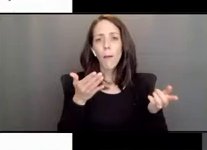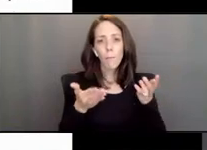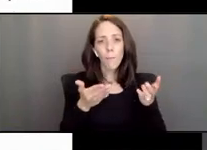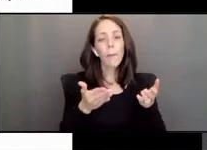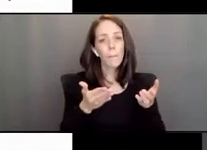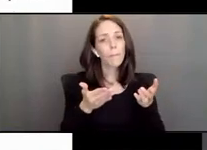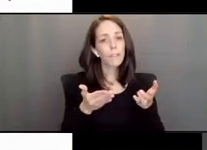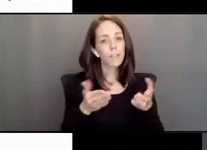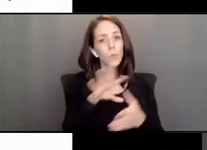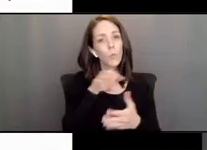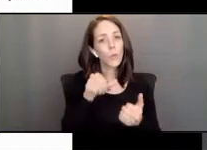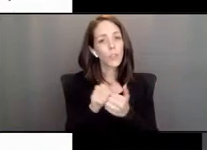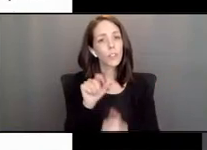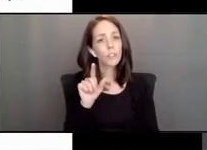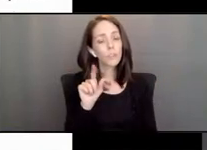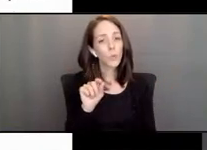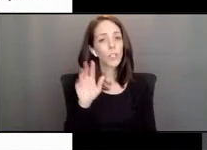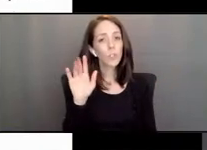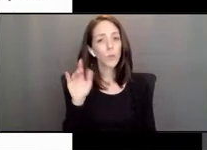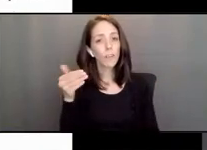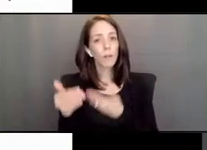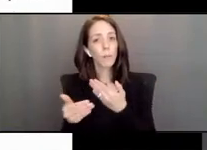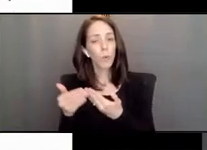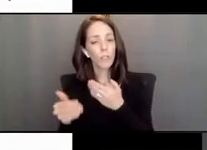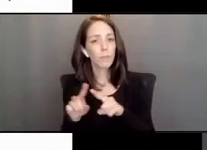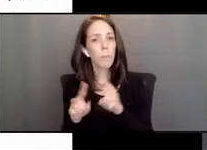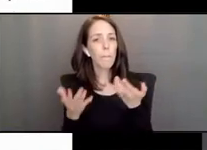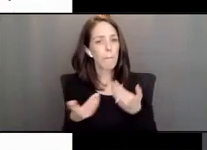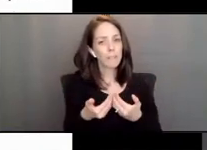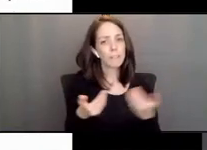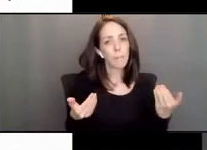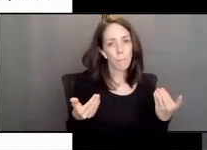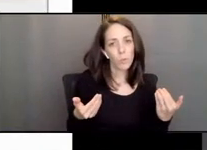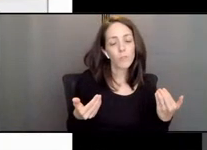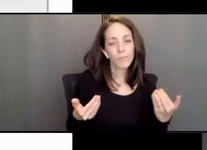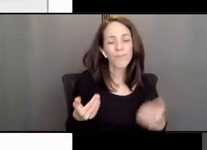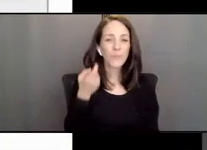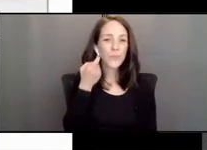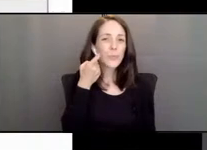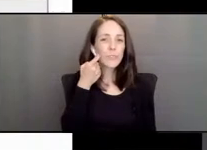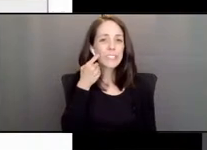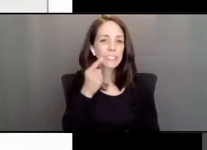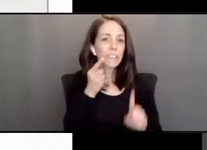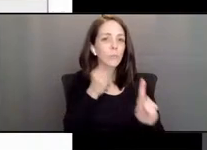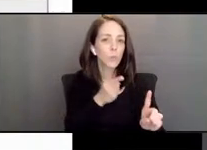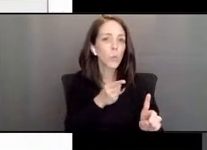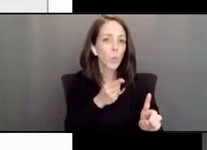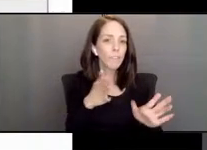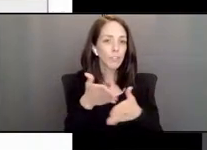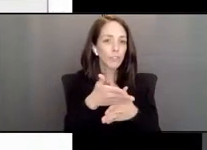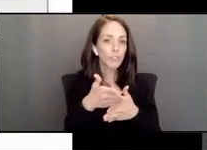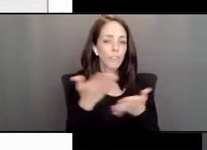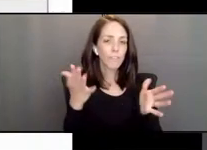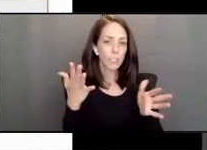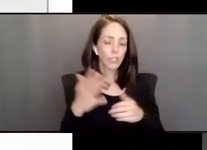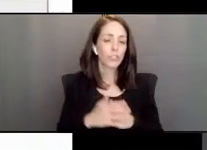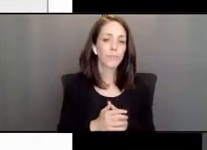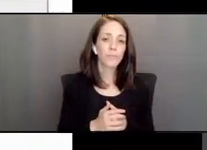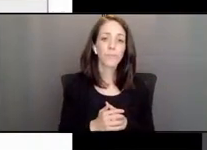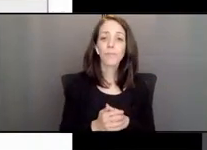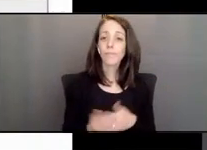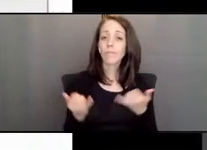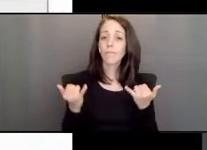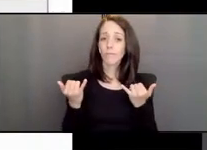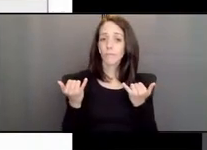2025 process, but it was also included in our research funding objective. So here's where we landed, and I'm going to spend a little bit of time